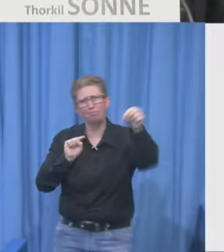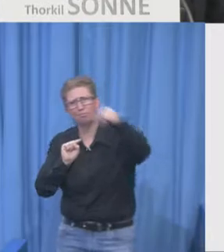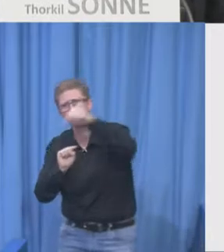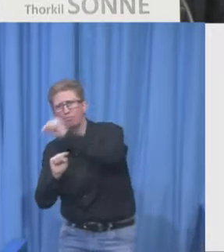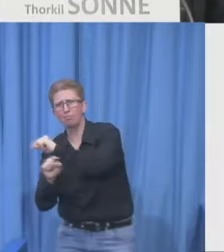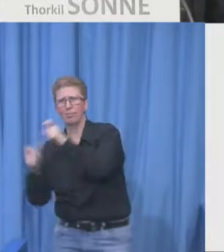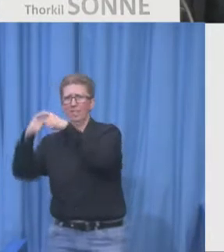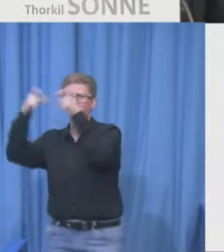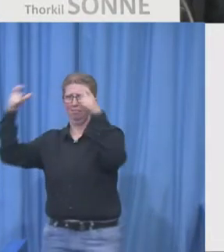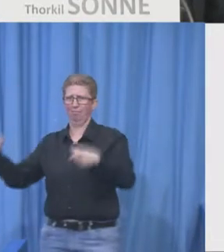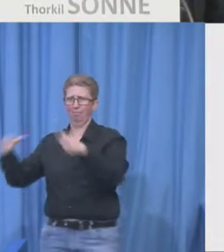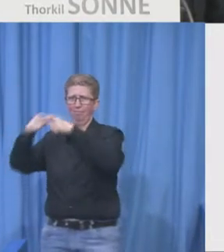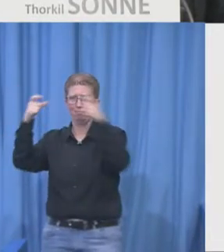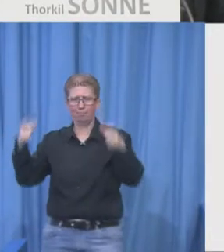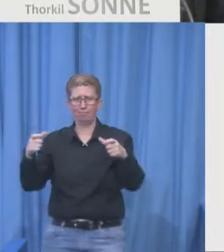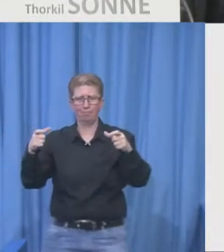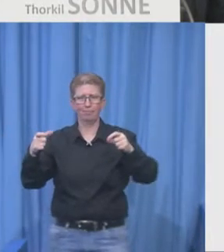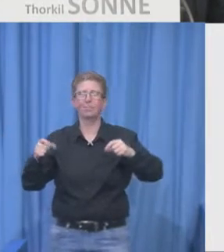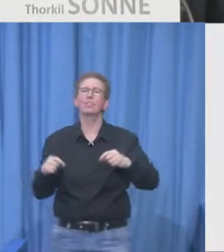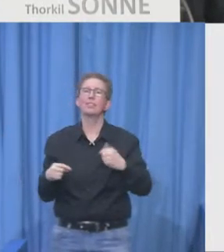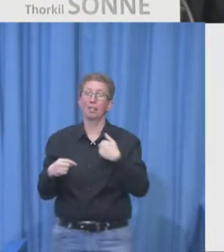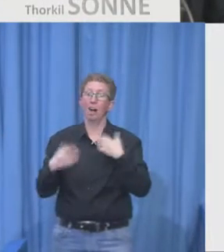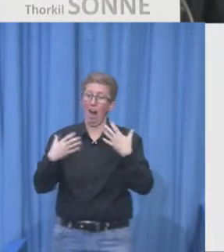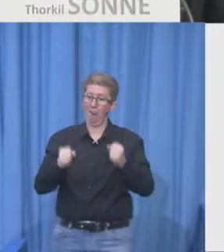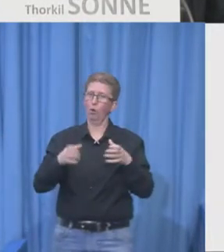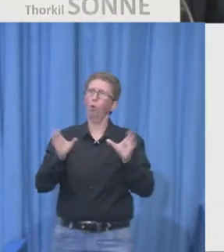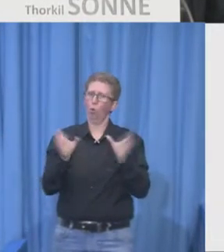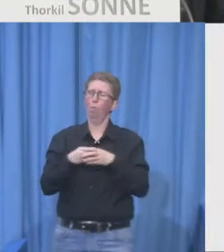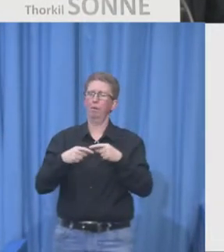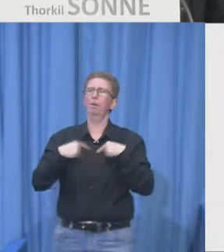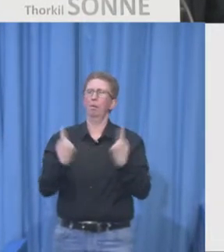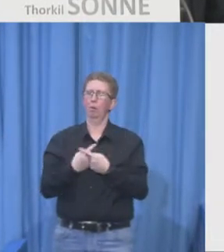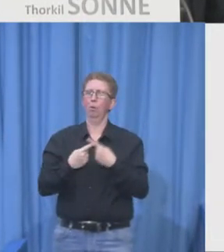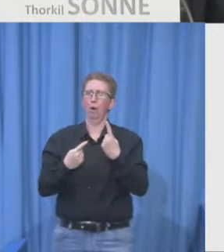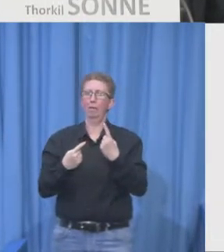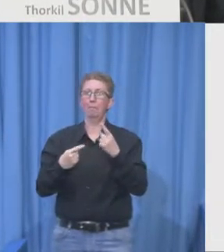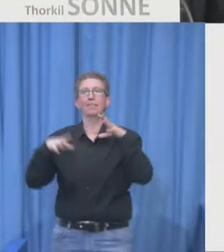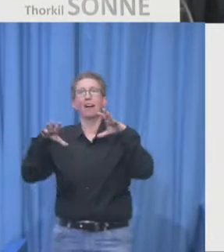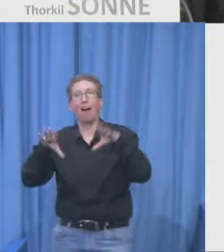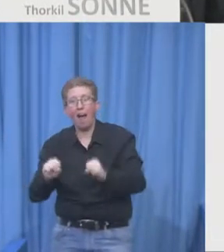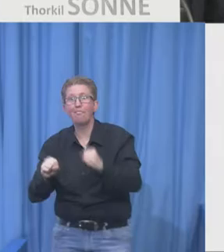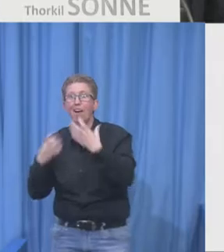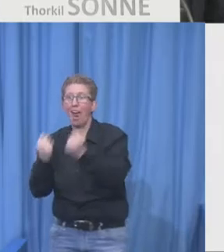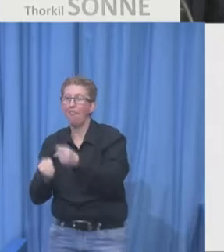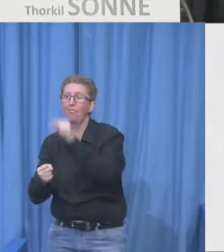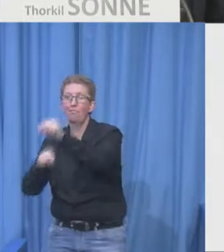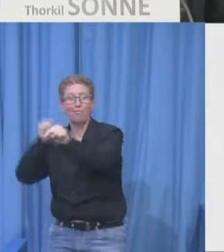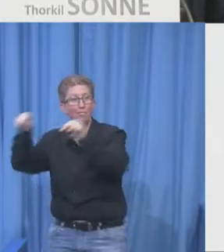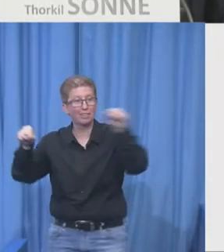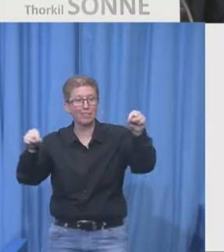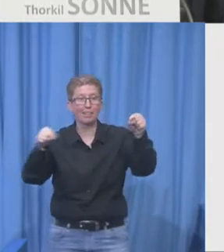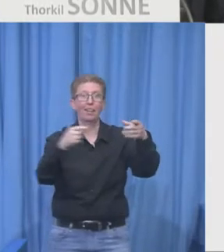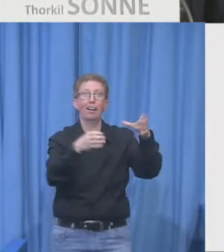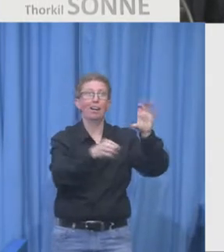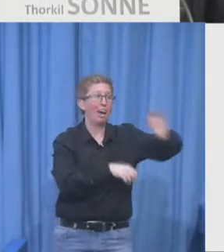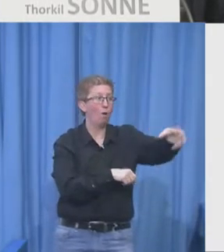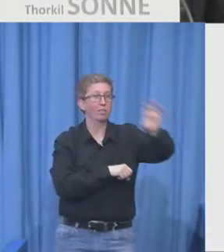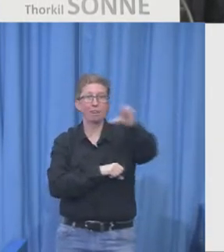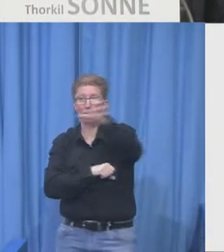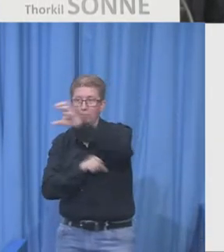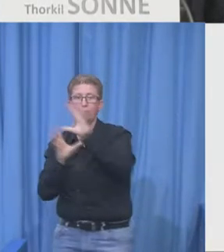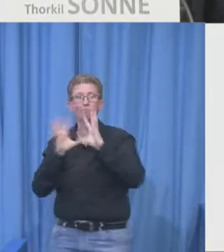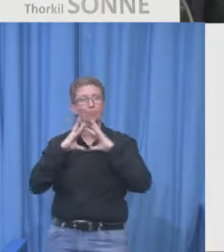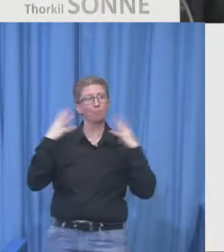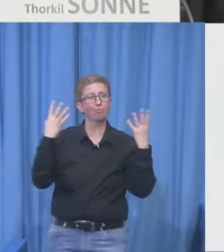from the experiences and the programs in different countries. So right now it's